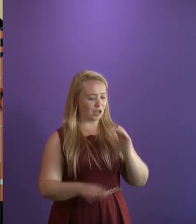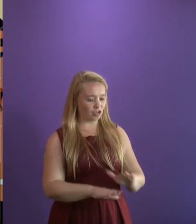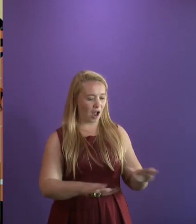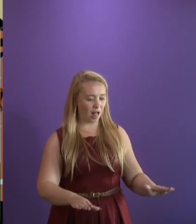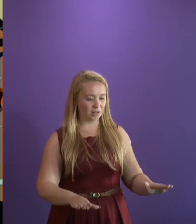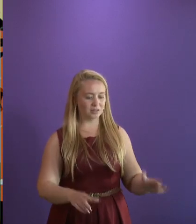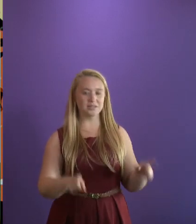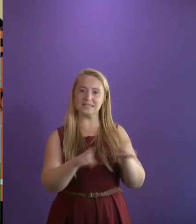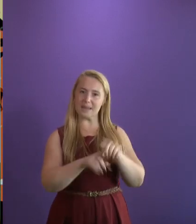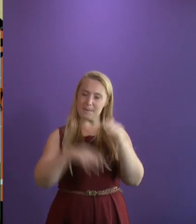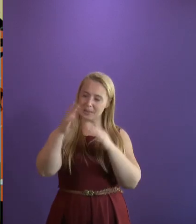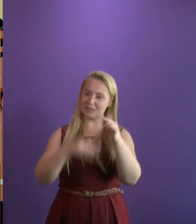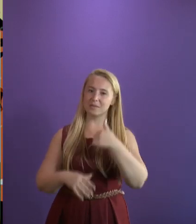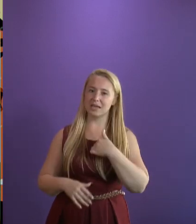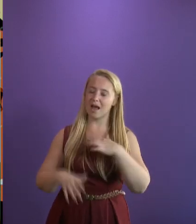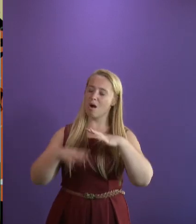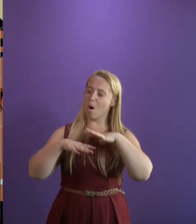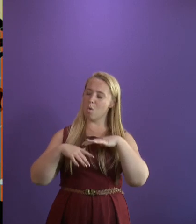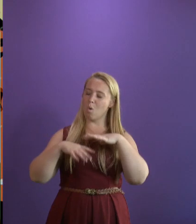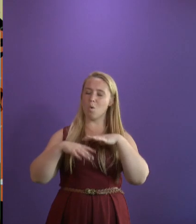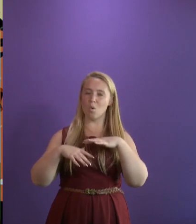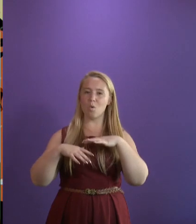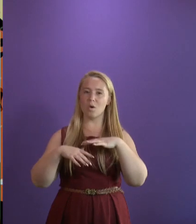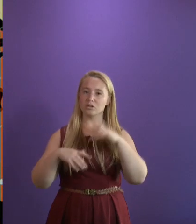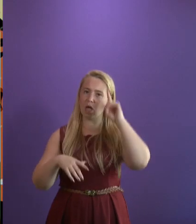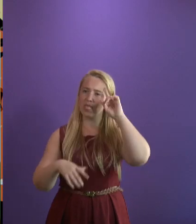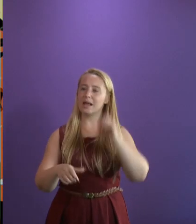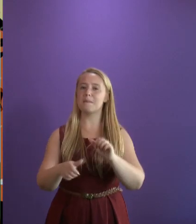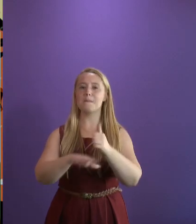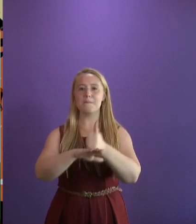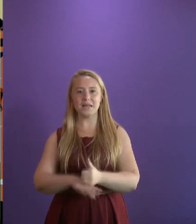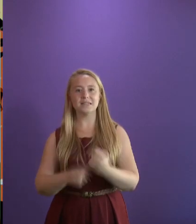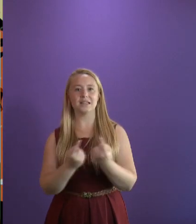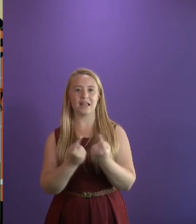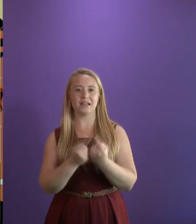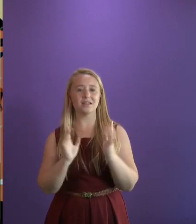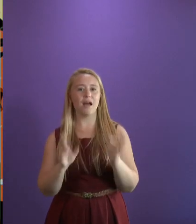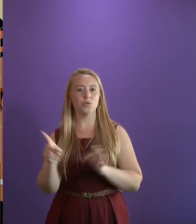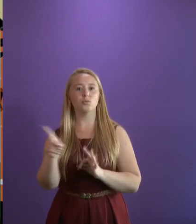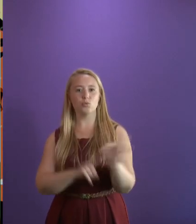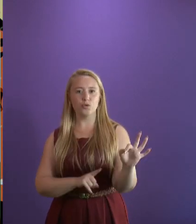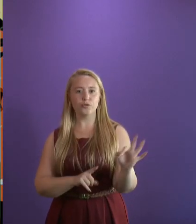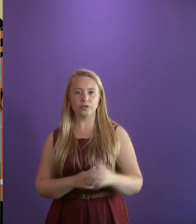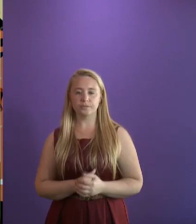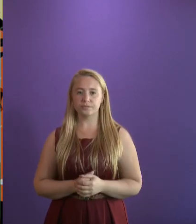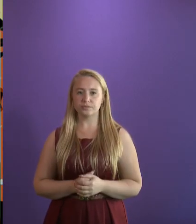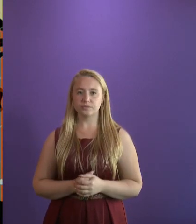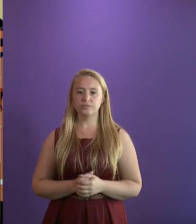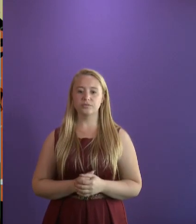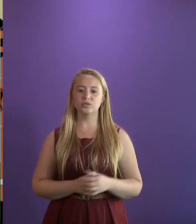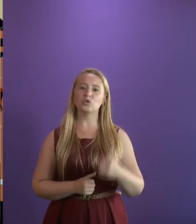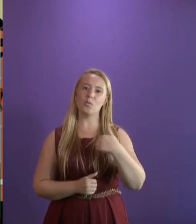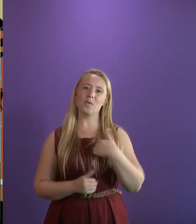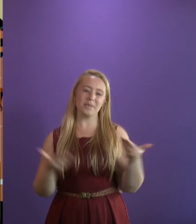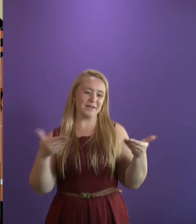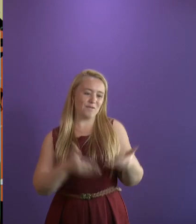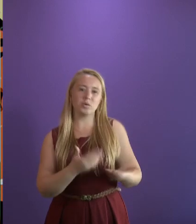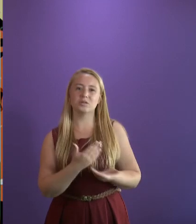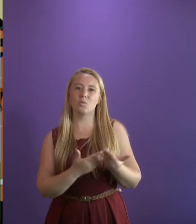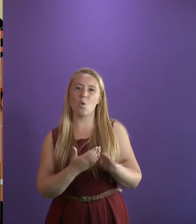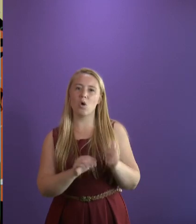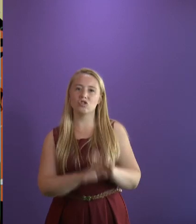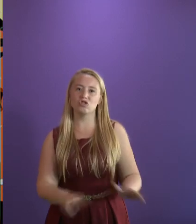same place? So there's a lot of basic things that I think we could be doing far better. I've probably focused on childcare there a bit,